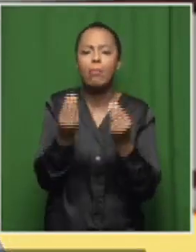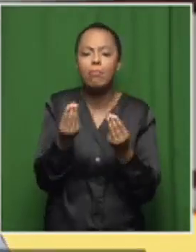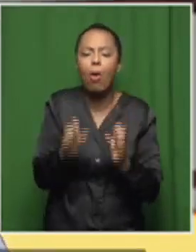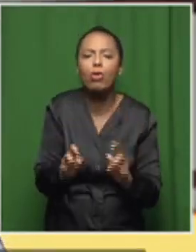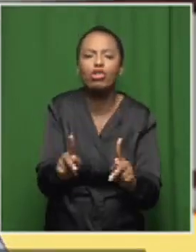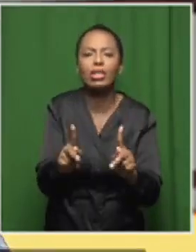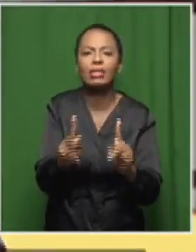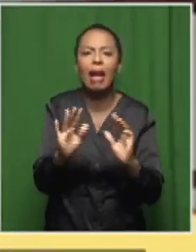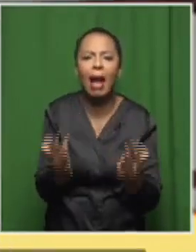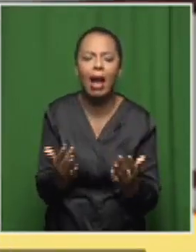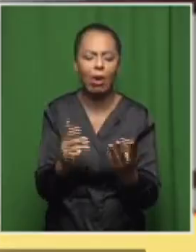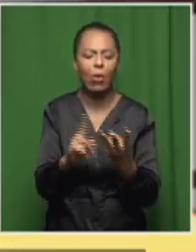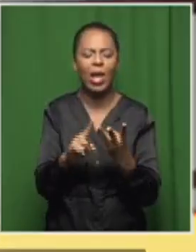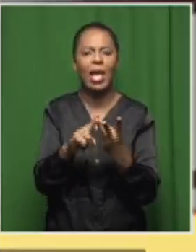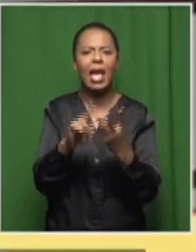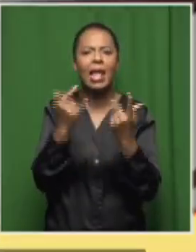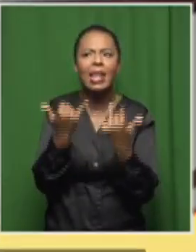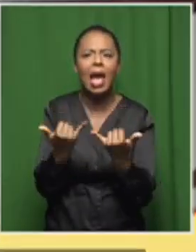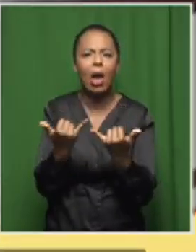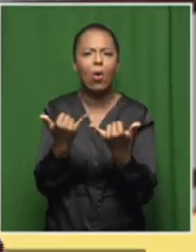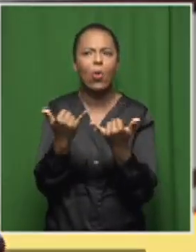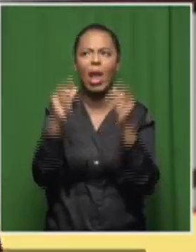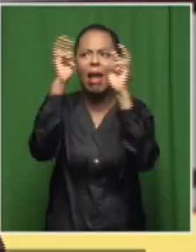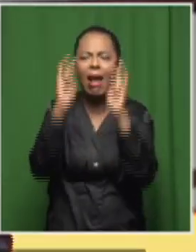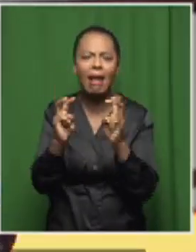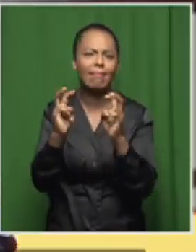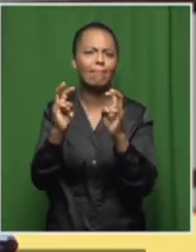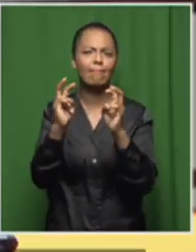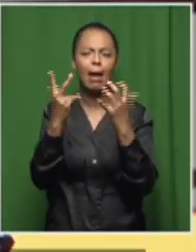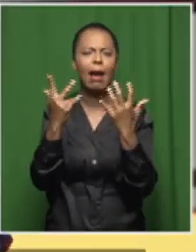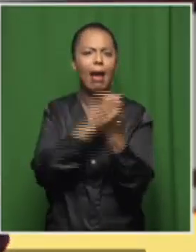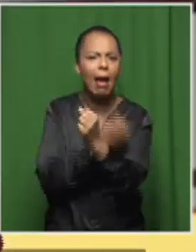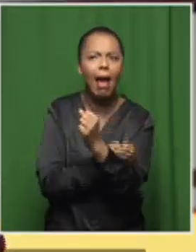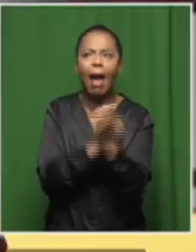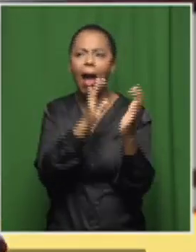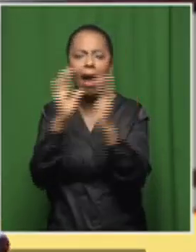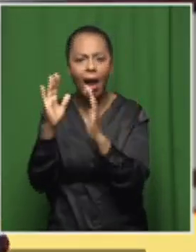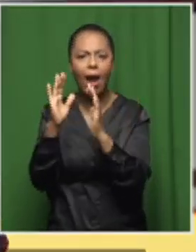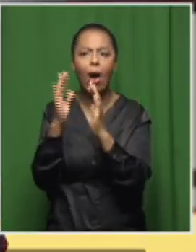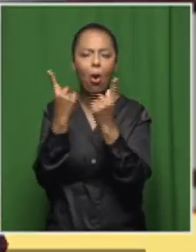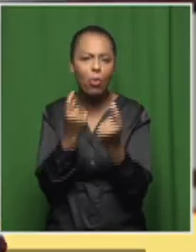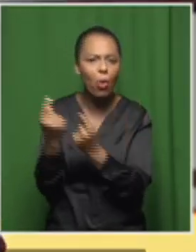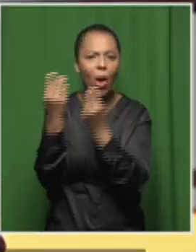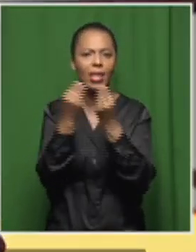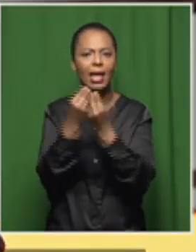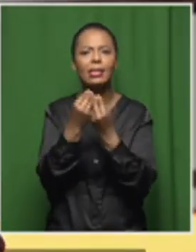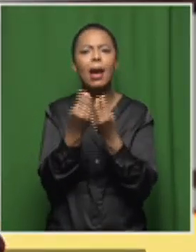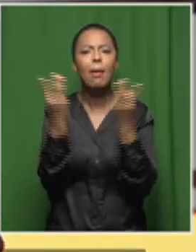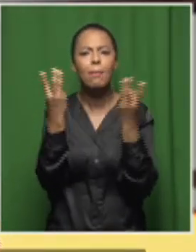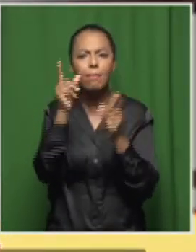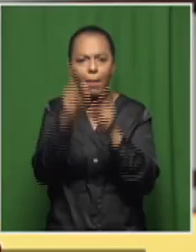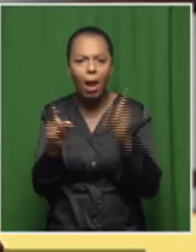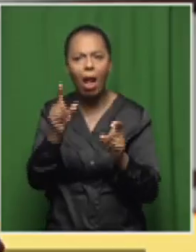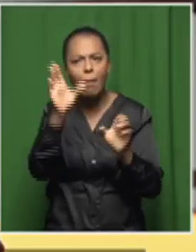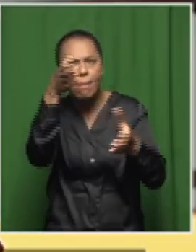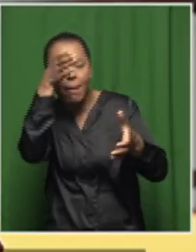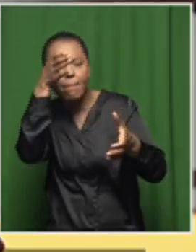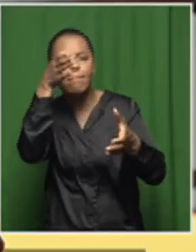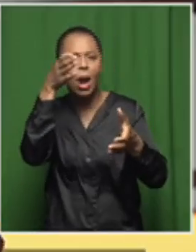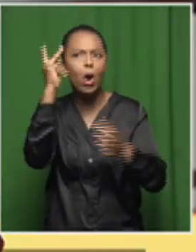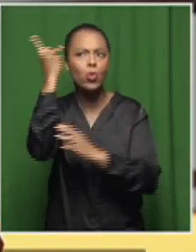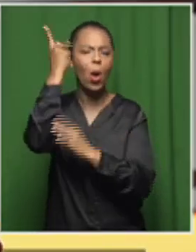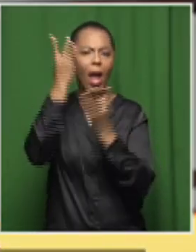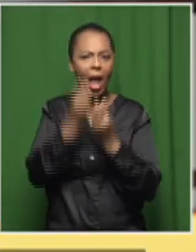turn waste into energy. What TEDx does and what we do is try to put together a program